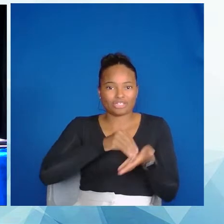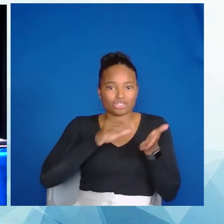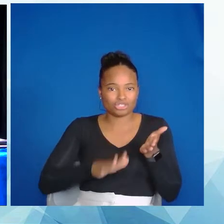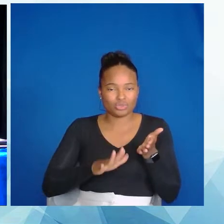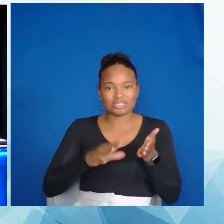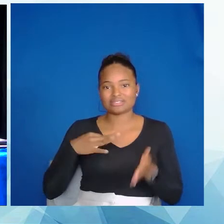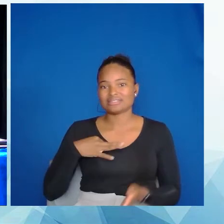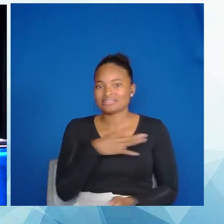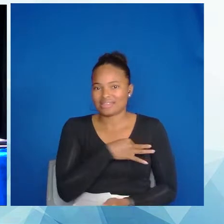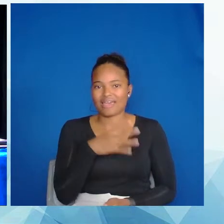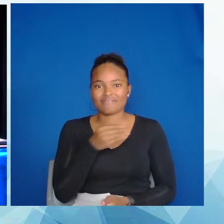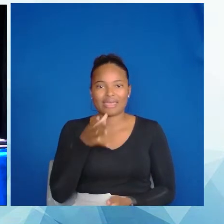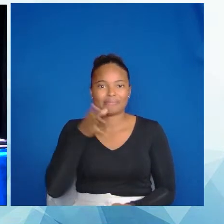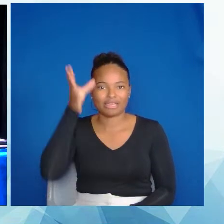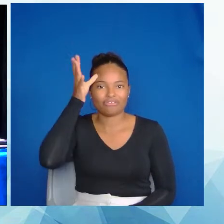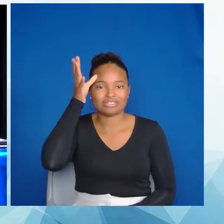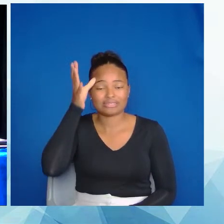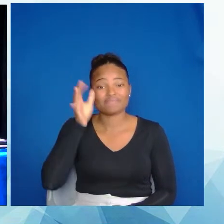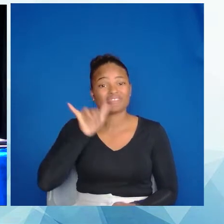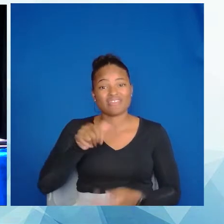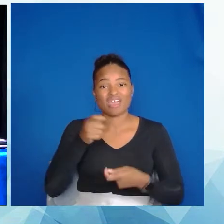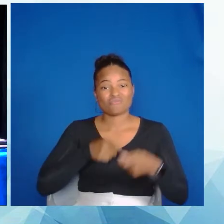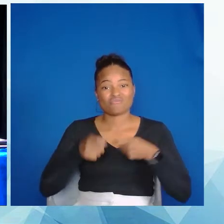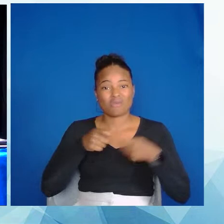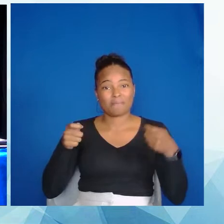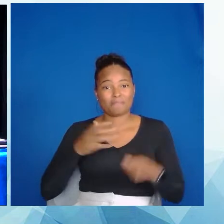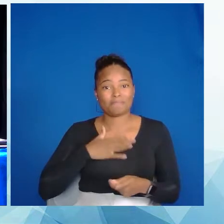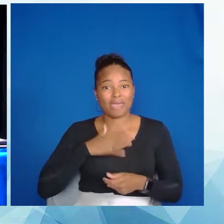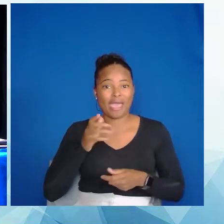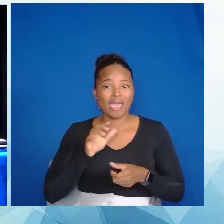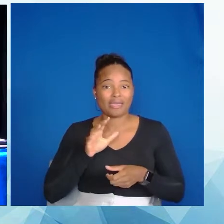up my report for the evening. Thank you.